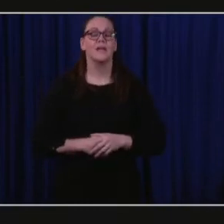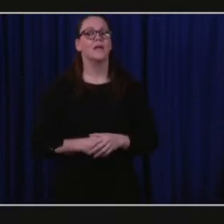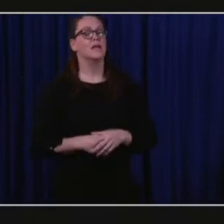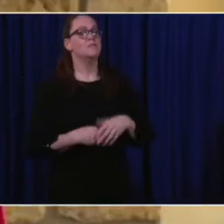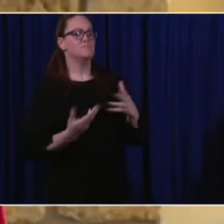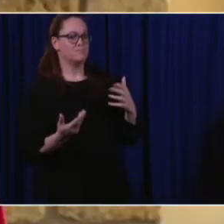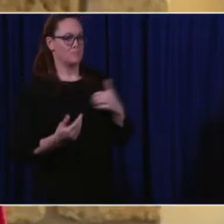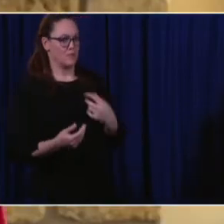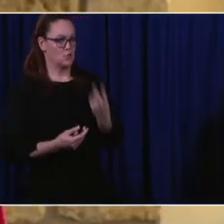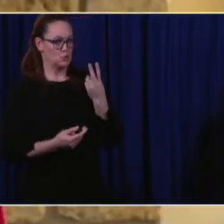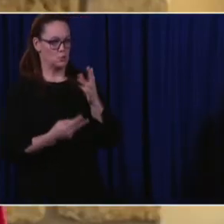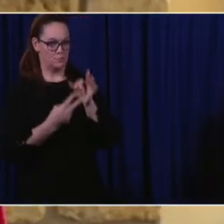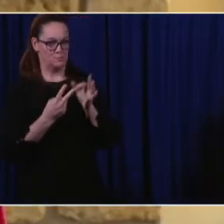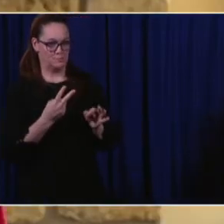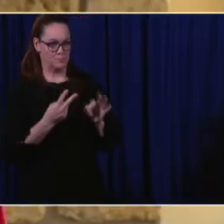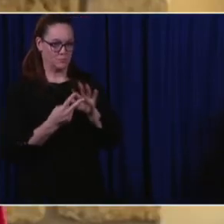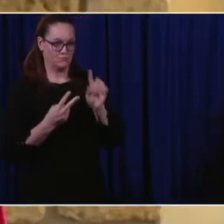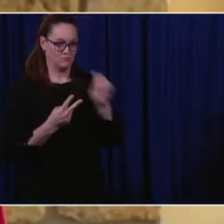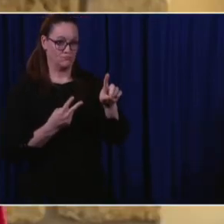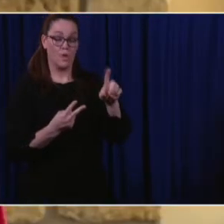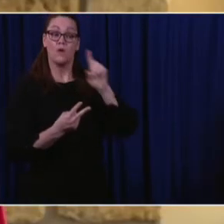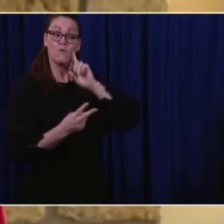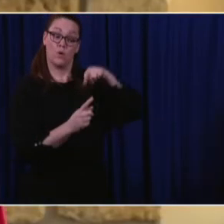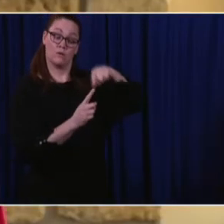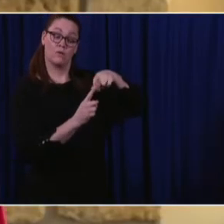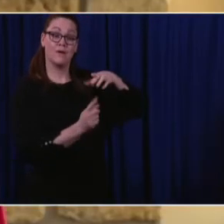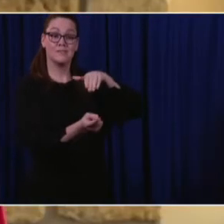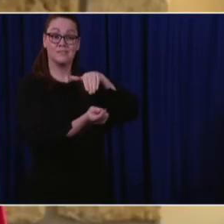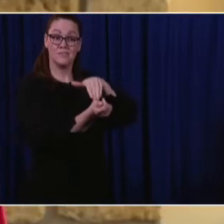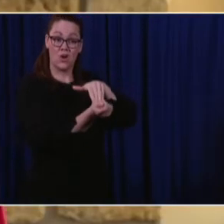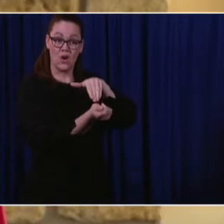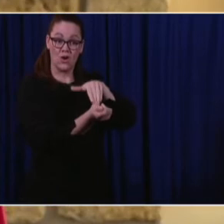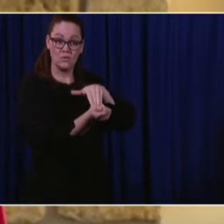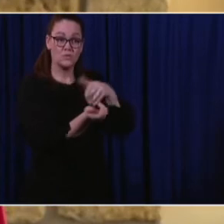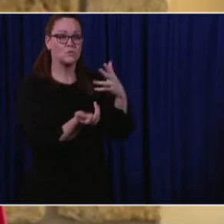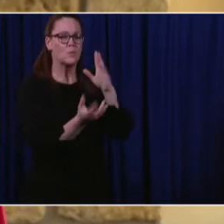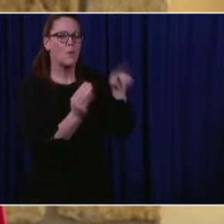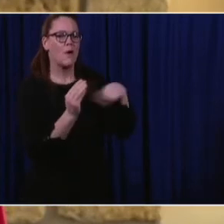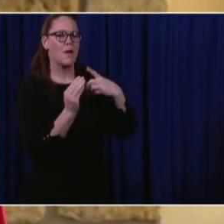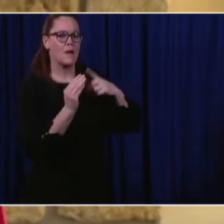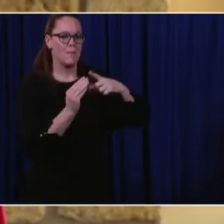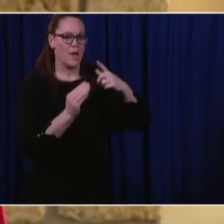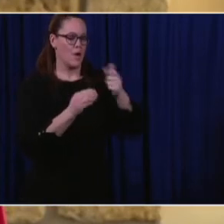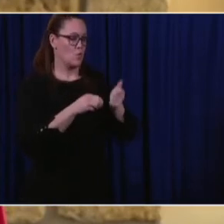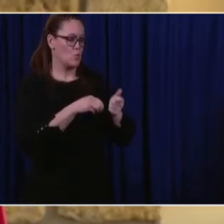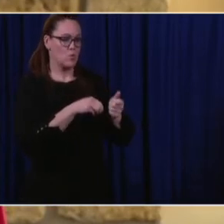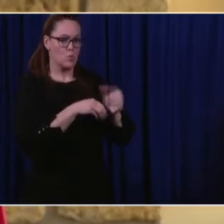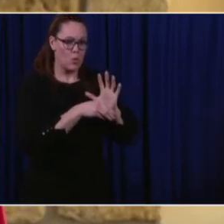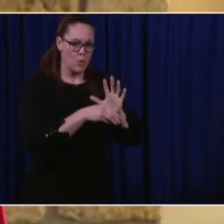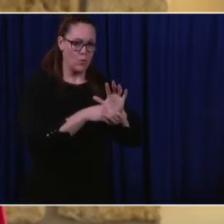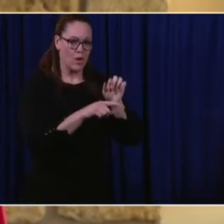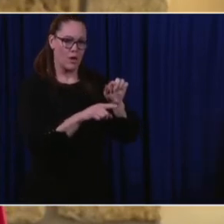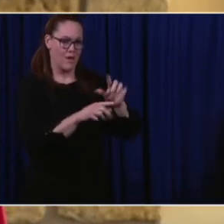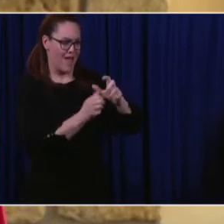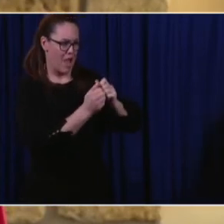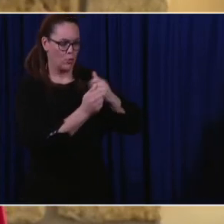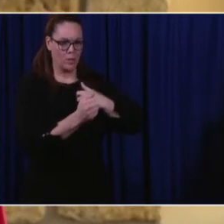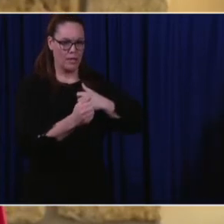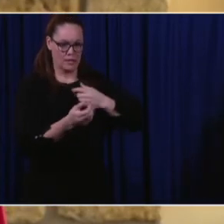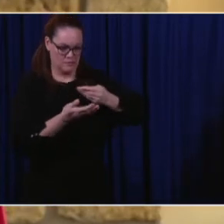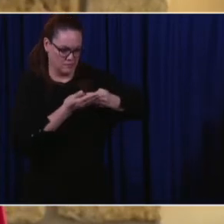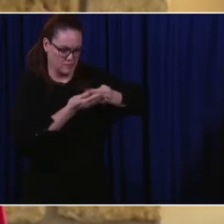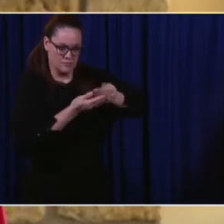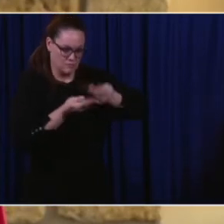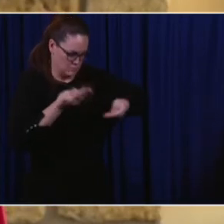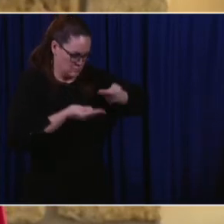For the doctors, how close are we to having to consider rationing care for COVID patients? And then for the governor, will the